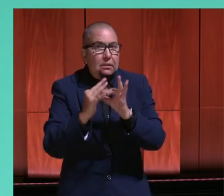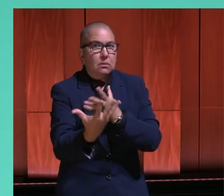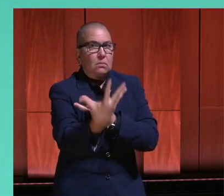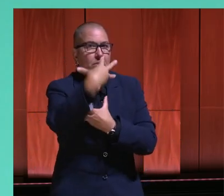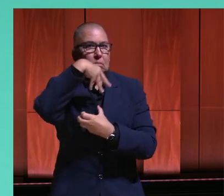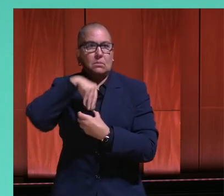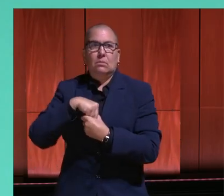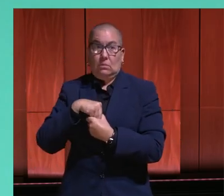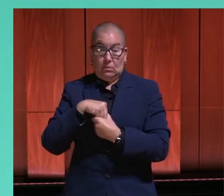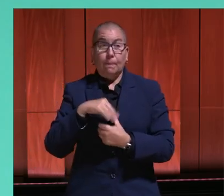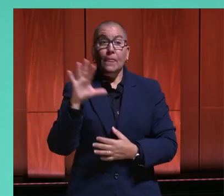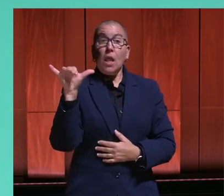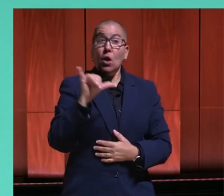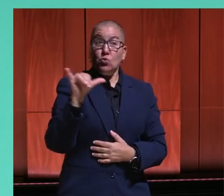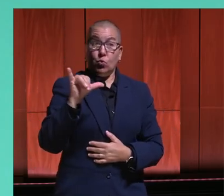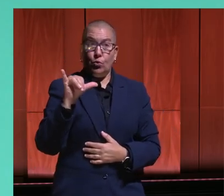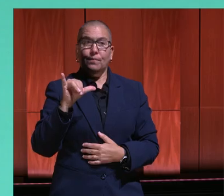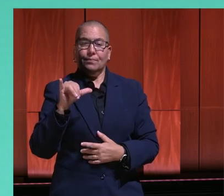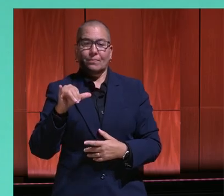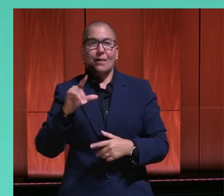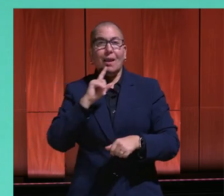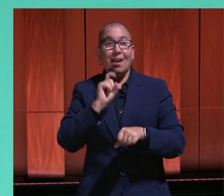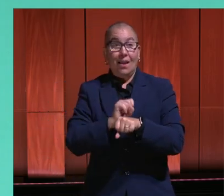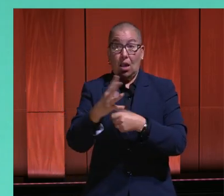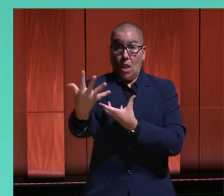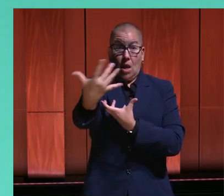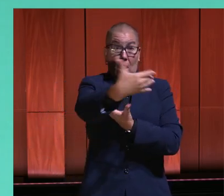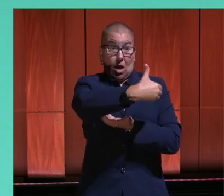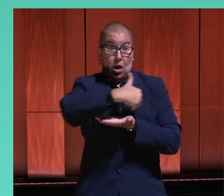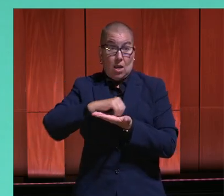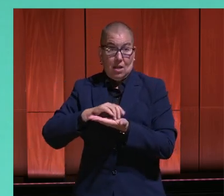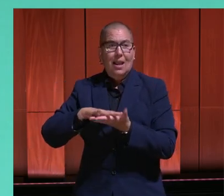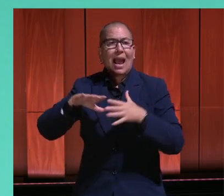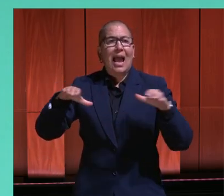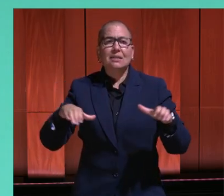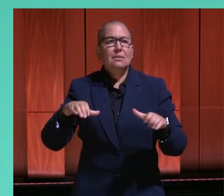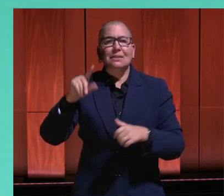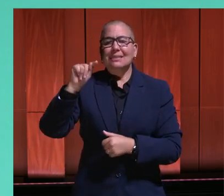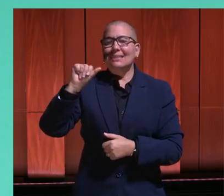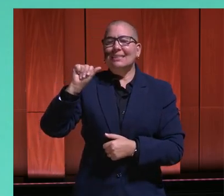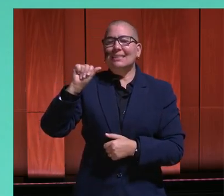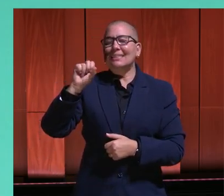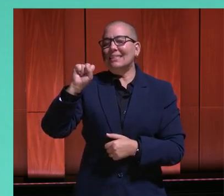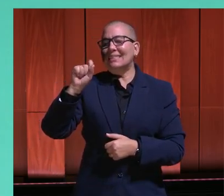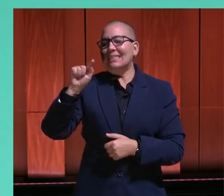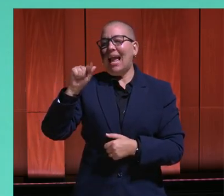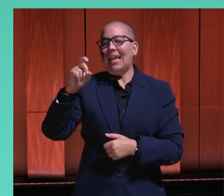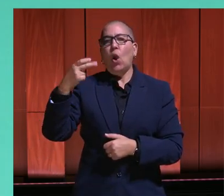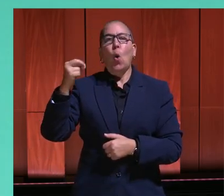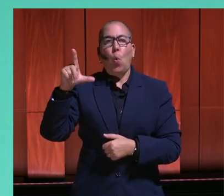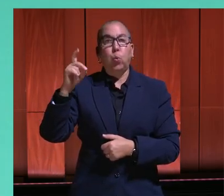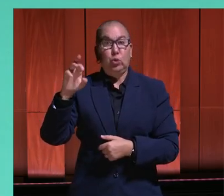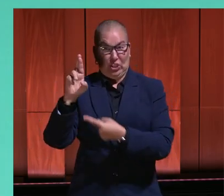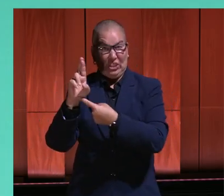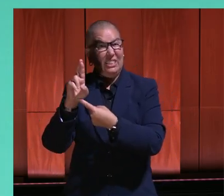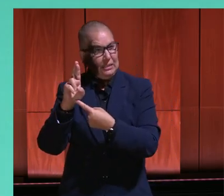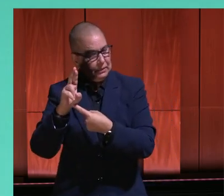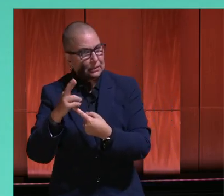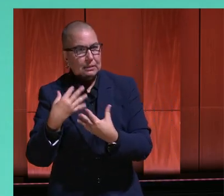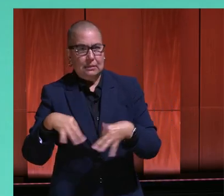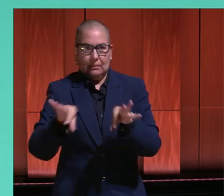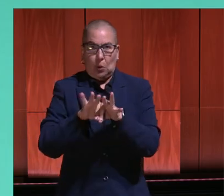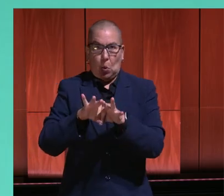active engagement with the stakeholders, whether it's a business unit or an academic unit. Again, they have different